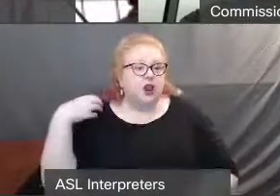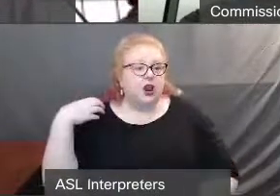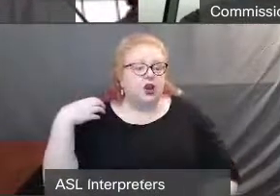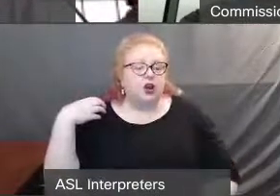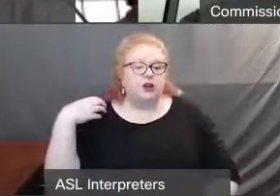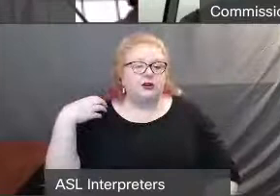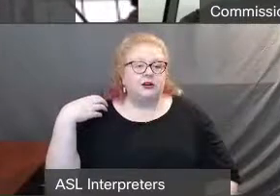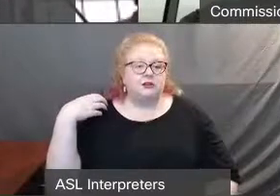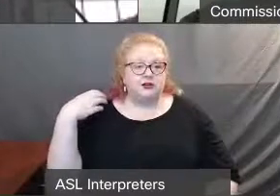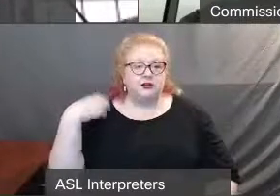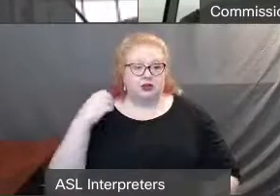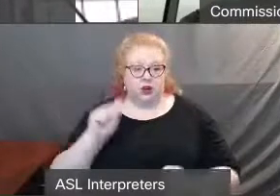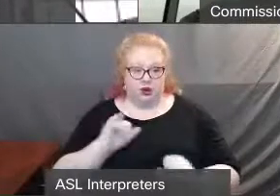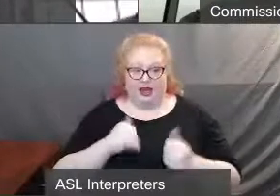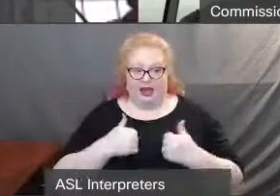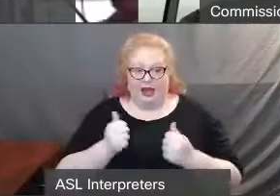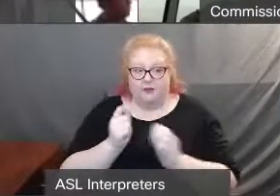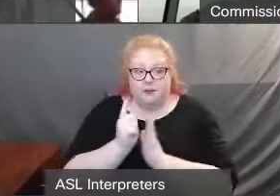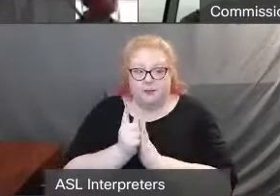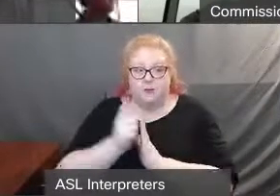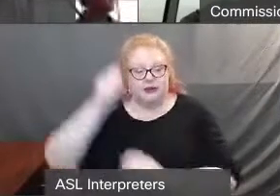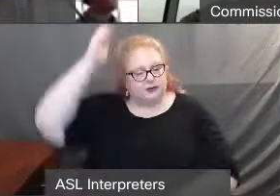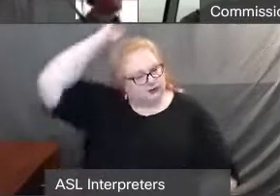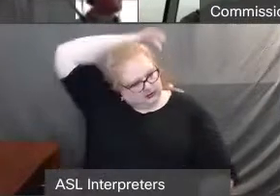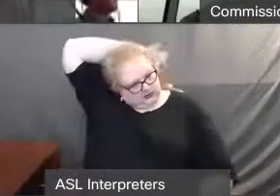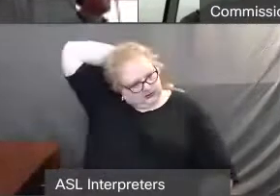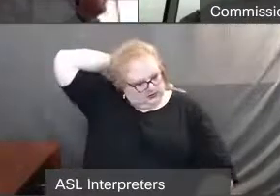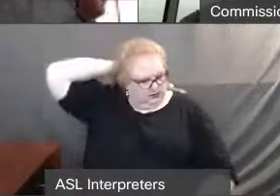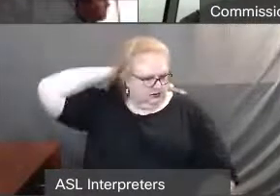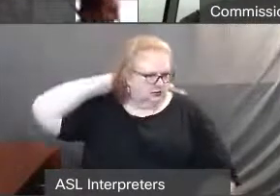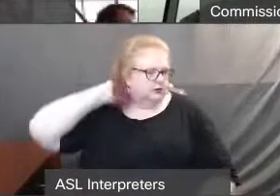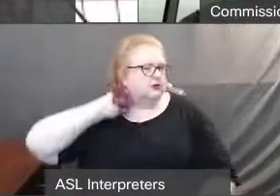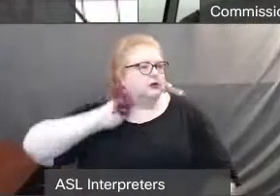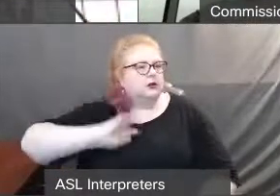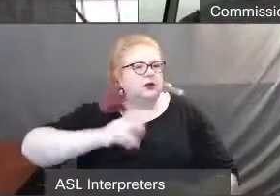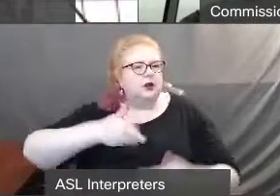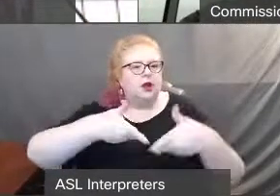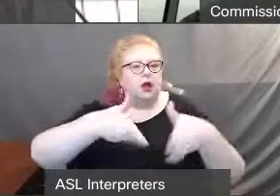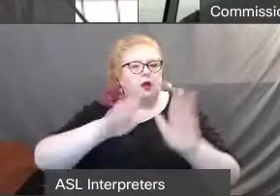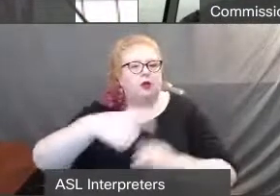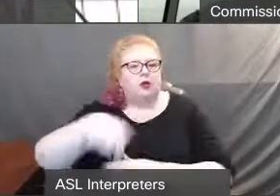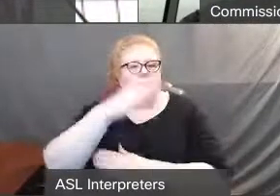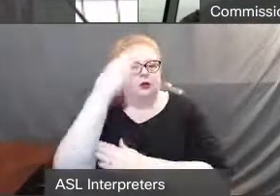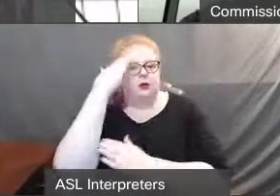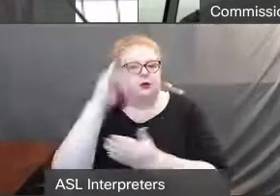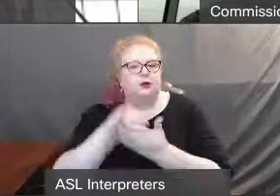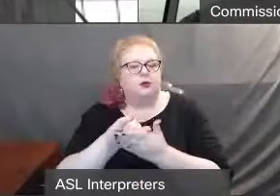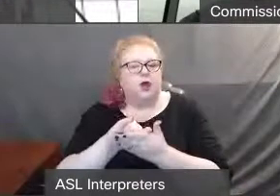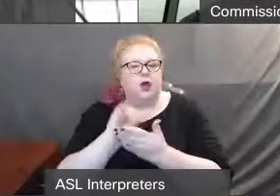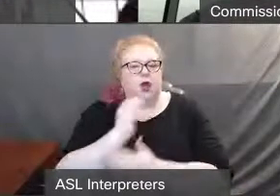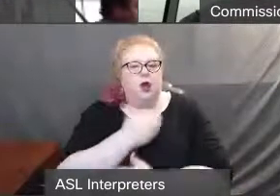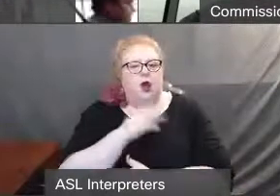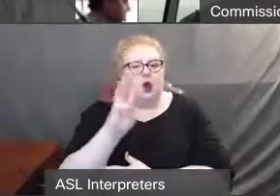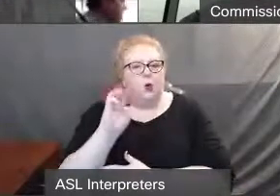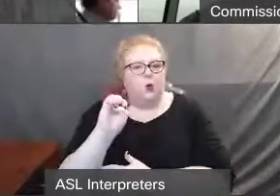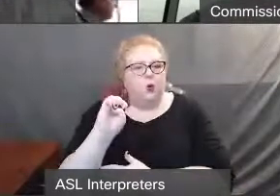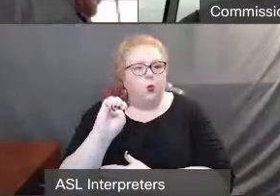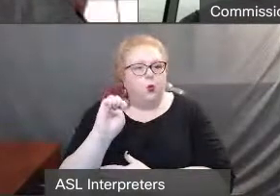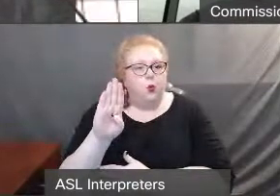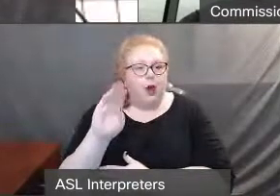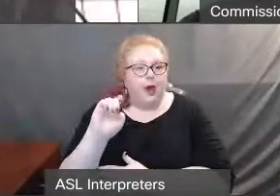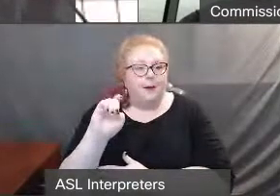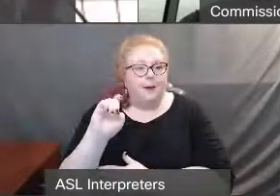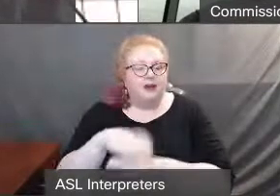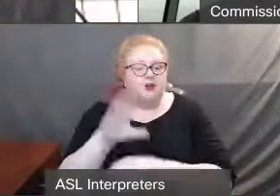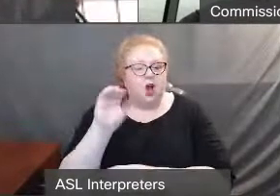if I may have a second. I just wanted to let the commissioners know that are attending the WebEx online that I was able to